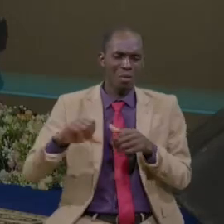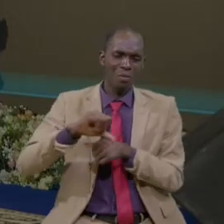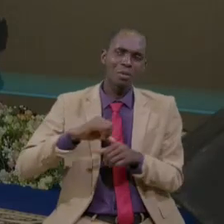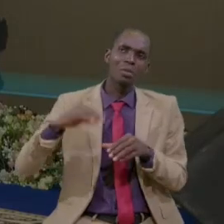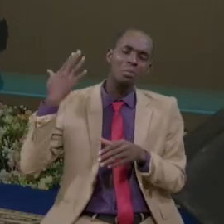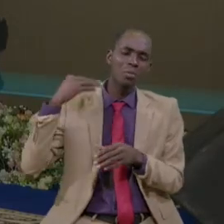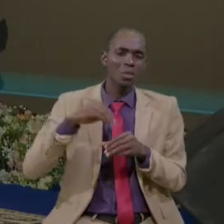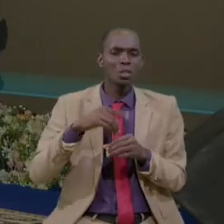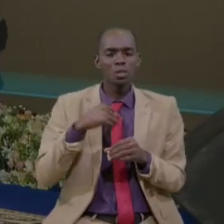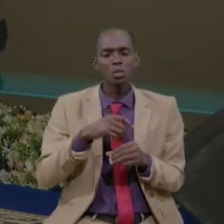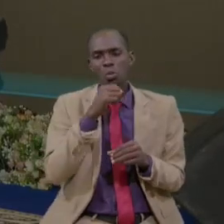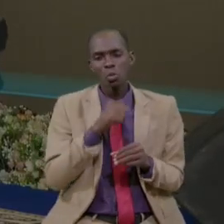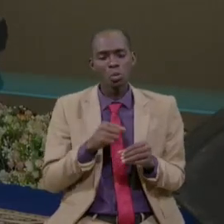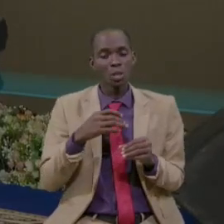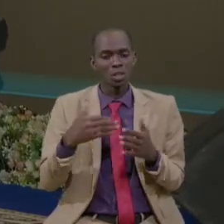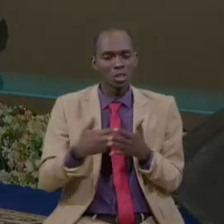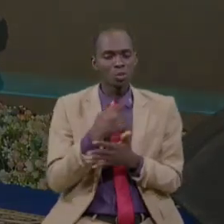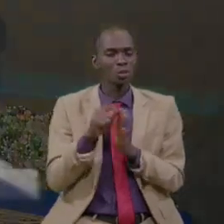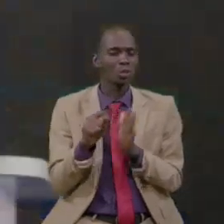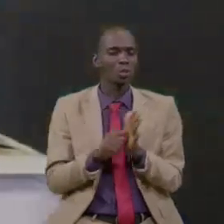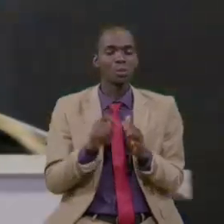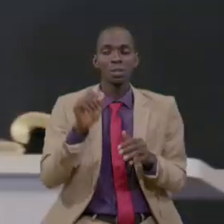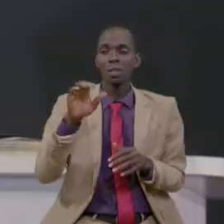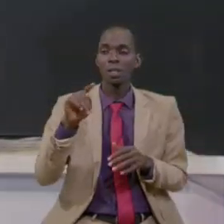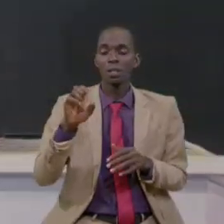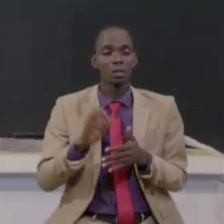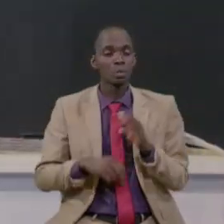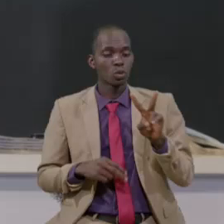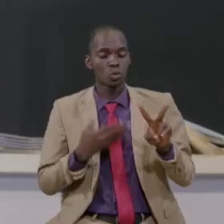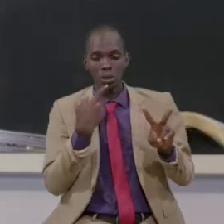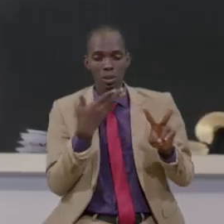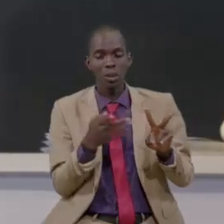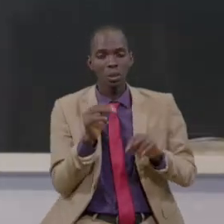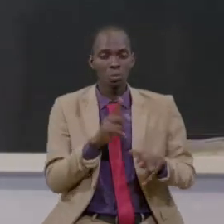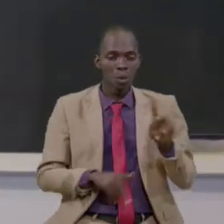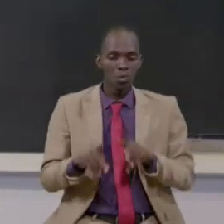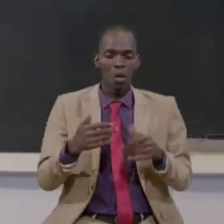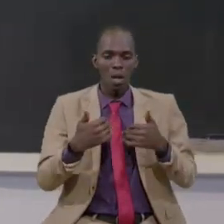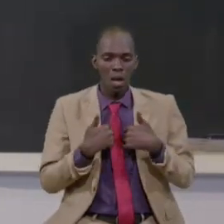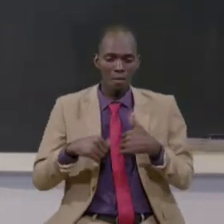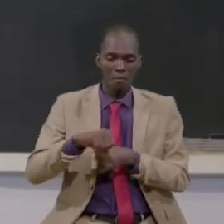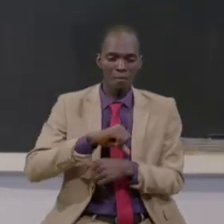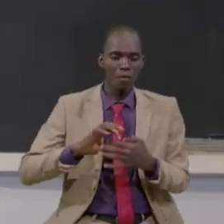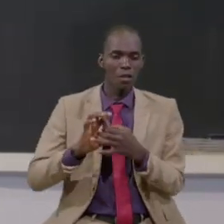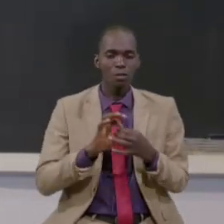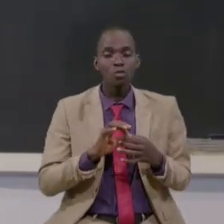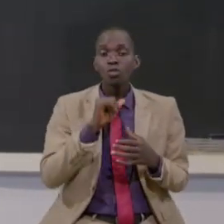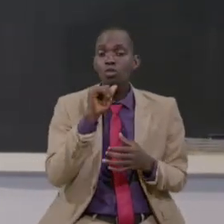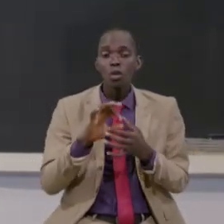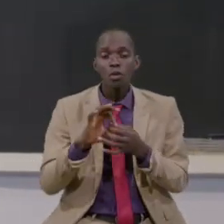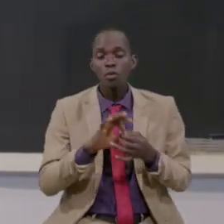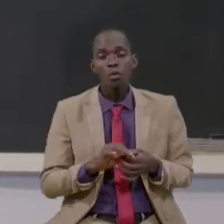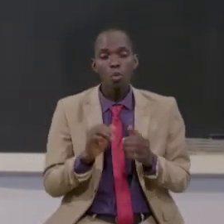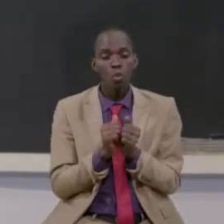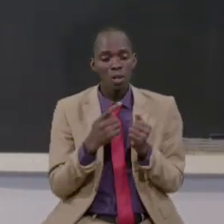Of course we did. Did it have fellowship in the New Testament? Acts chapter 2. The people, they had fellowship. Not